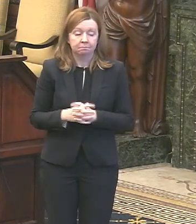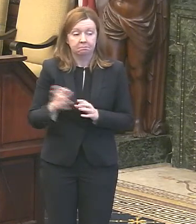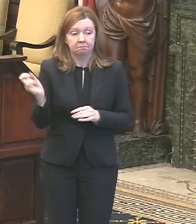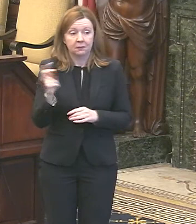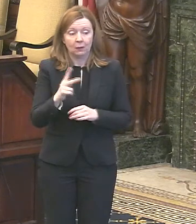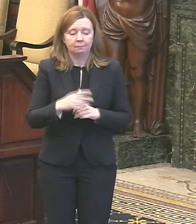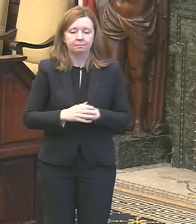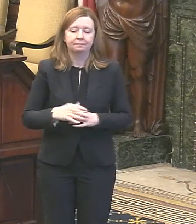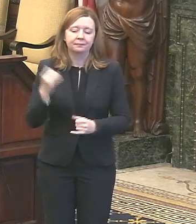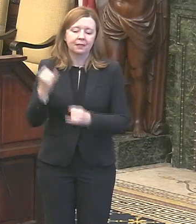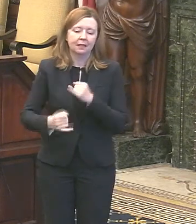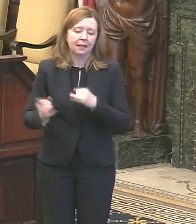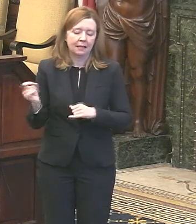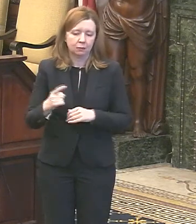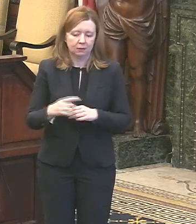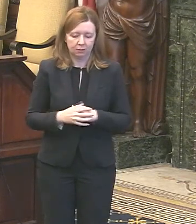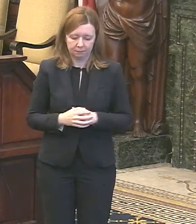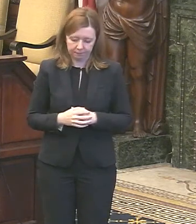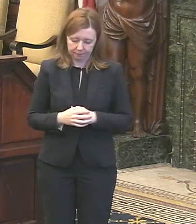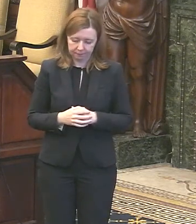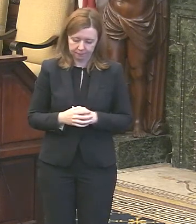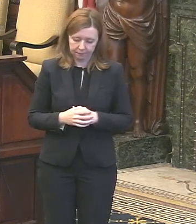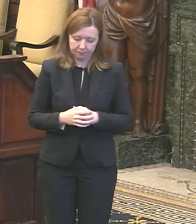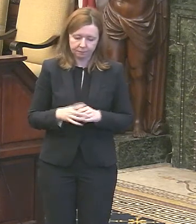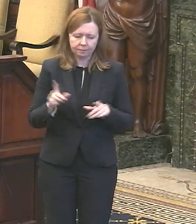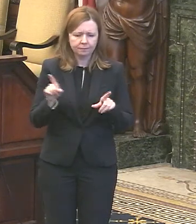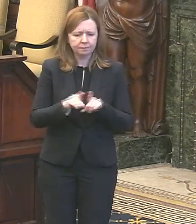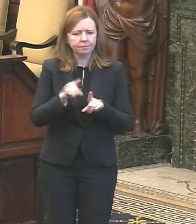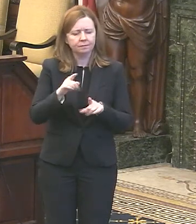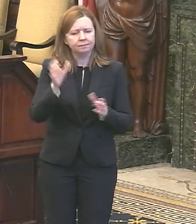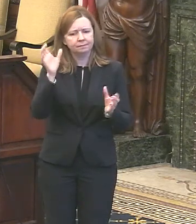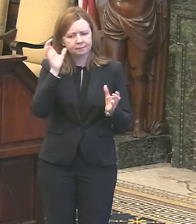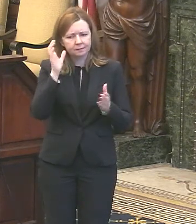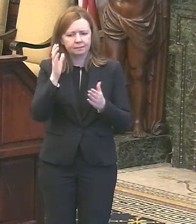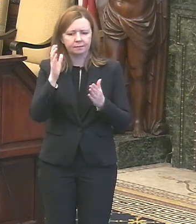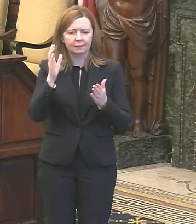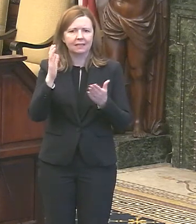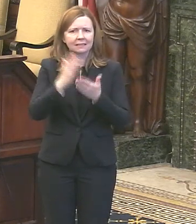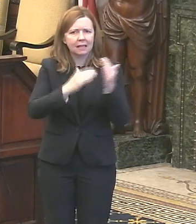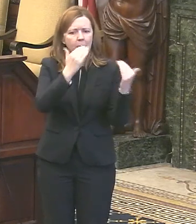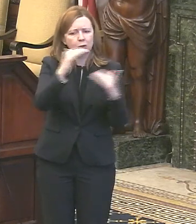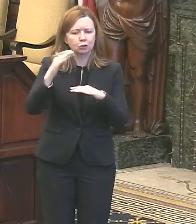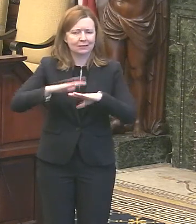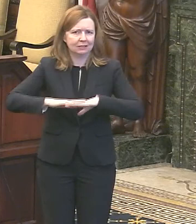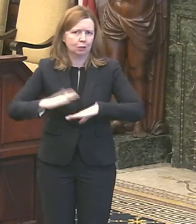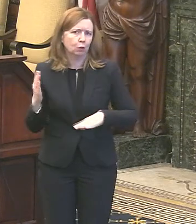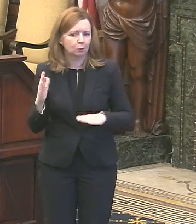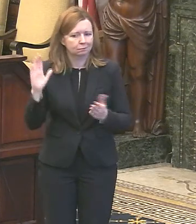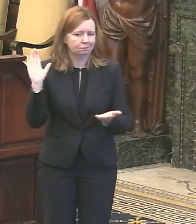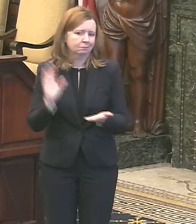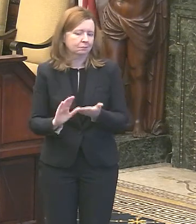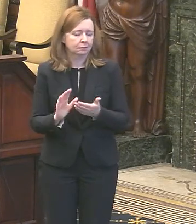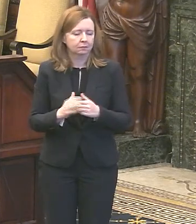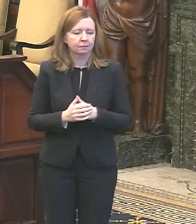Okay, and lastly, as you loosen some of these restrictions, do you have a